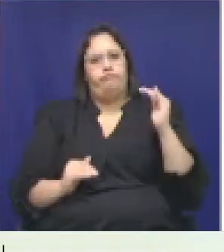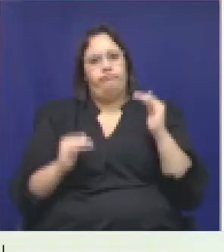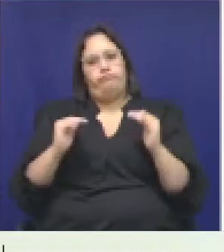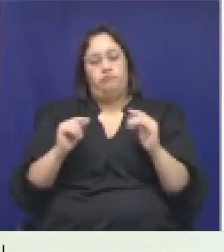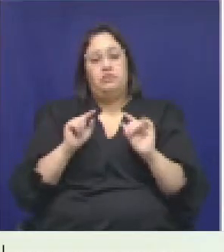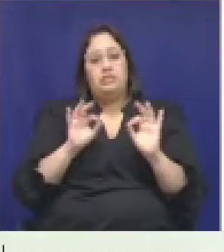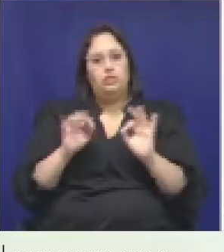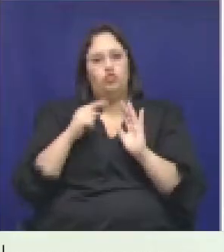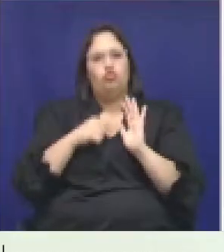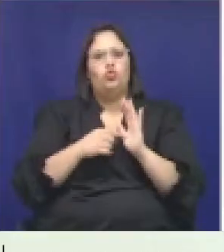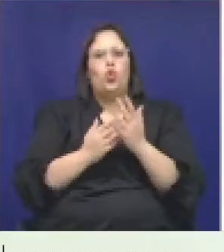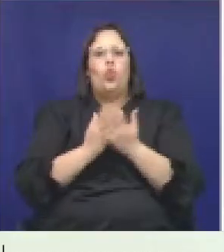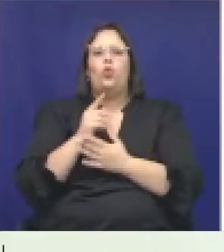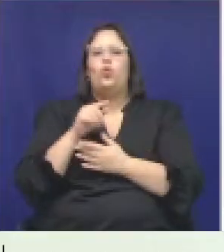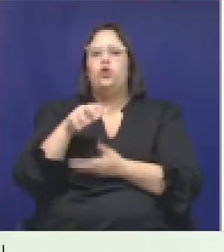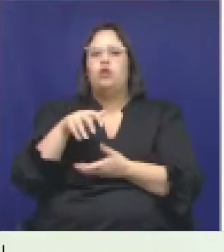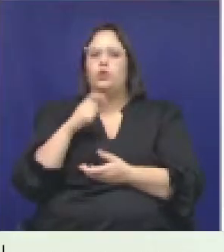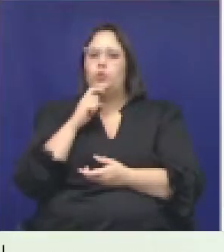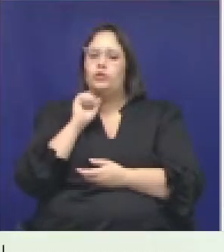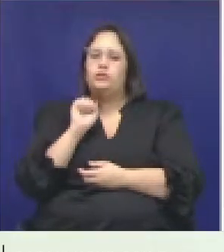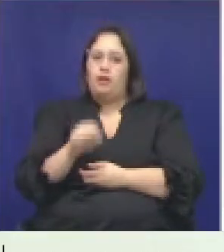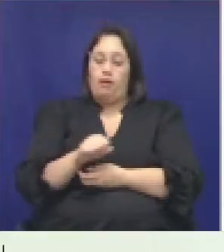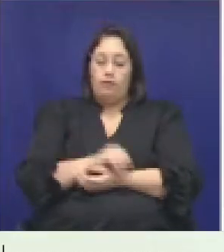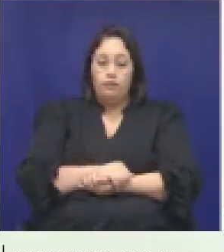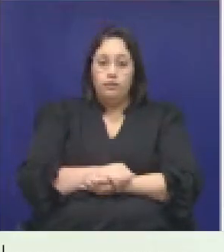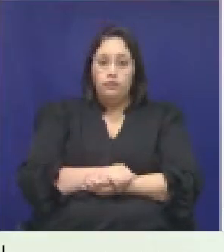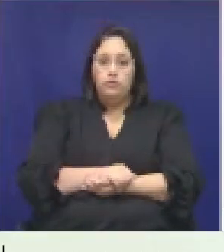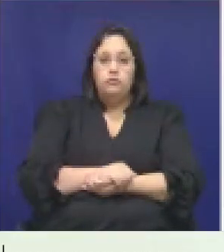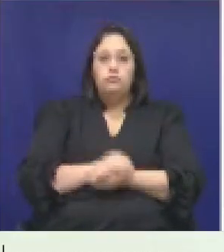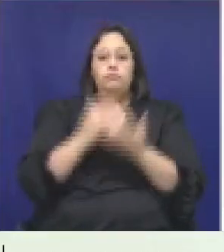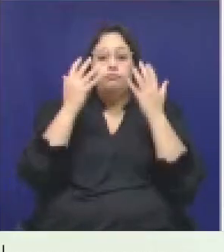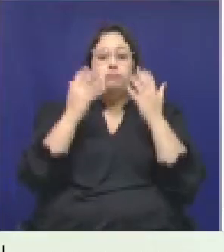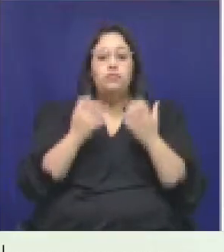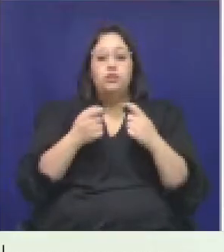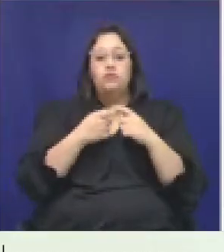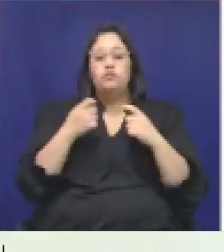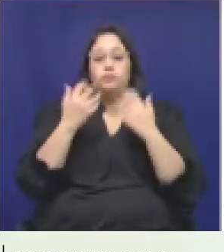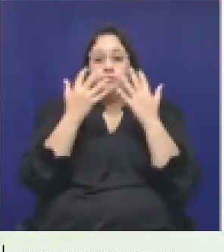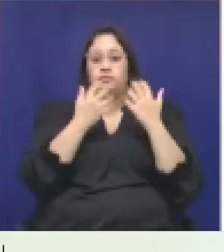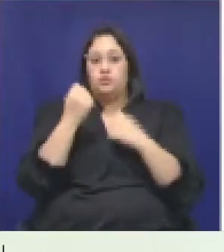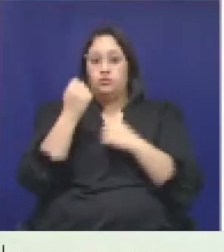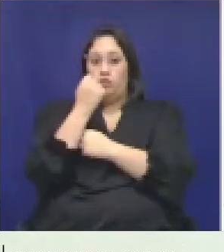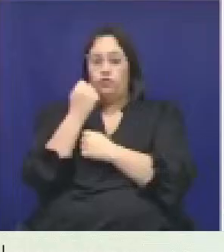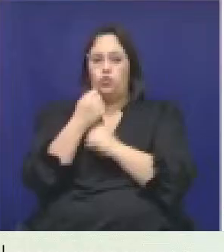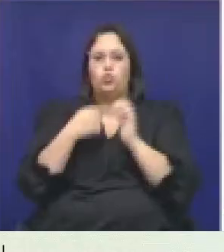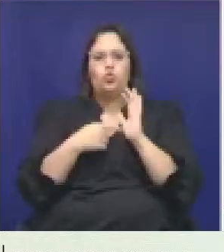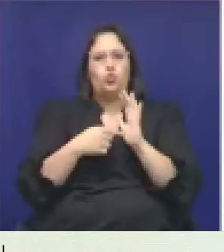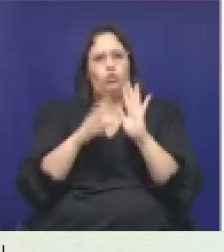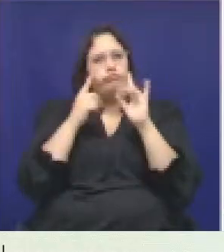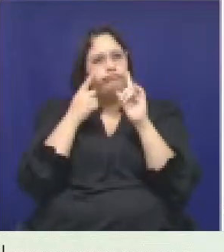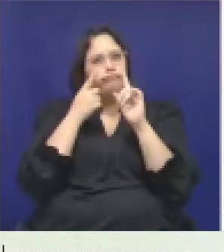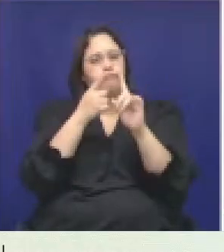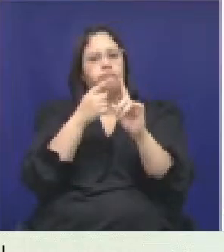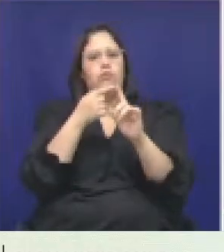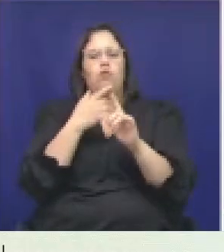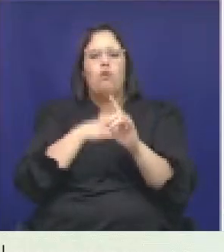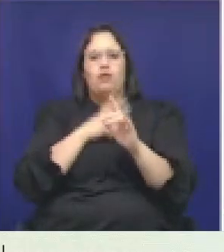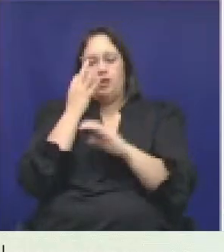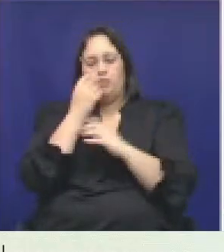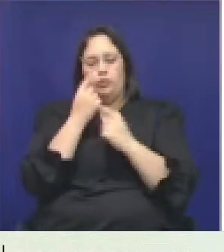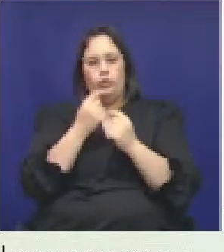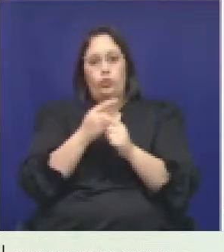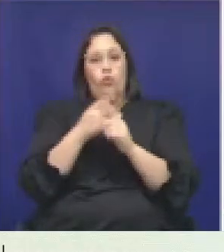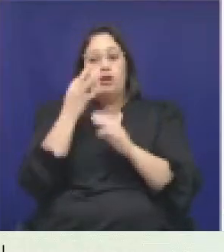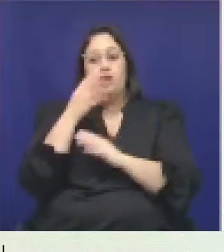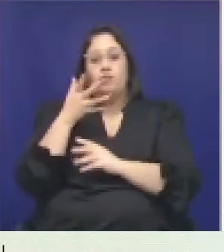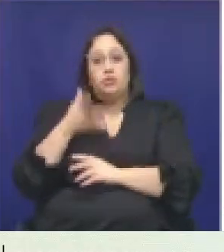can be shown using this data. The budget of the statistical office reflects the ambition of government. A government